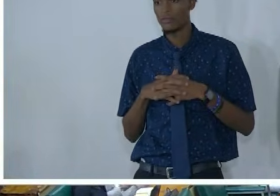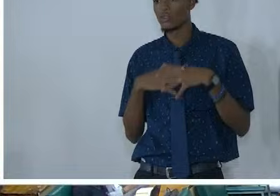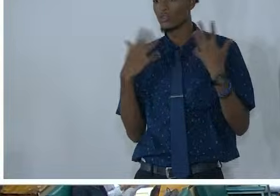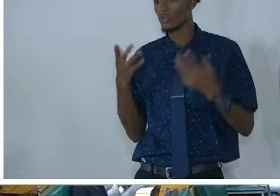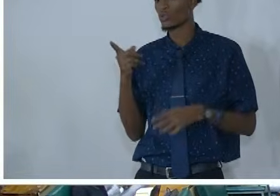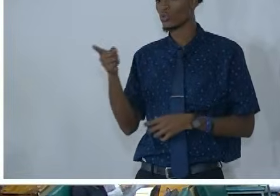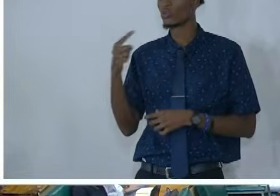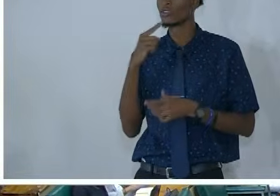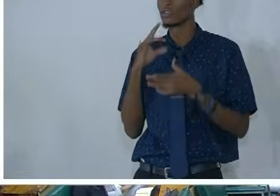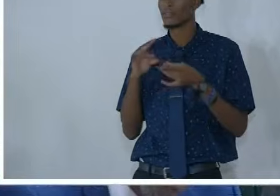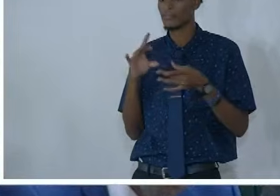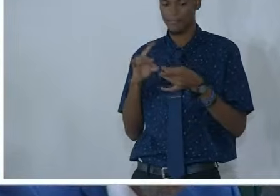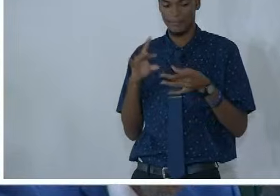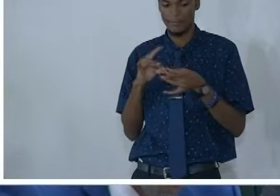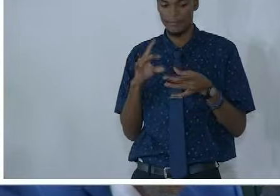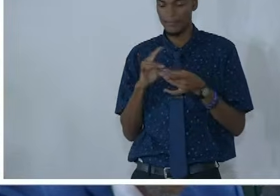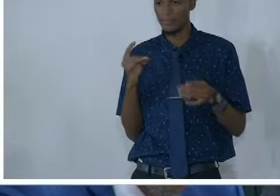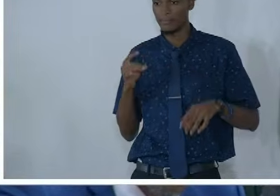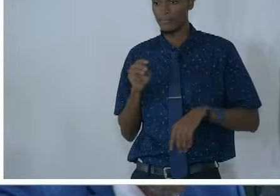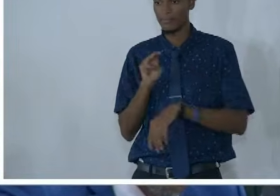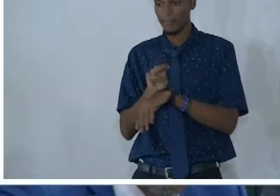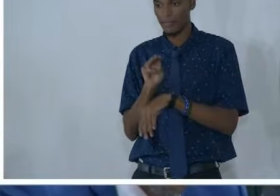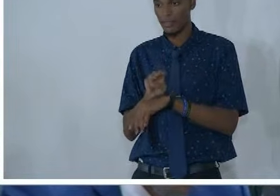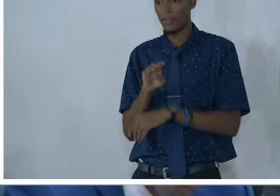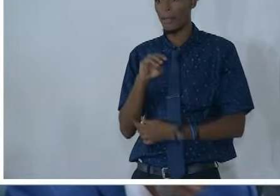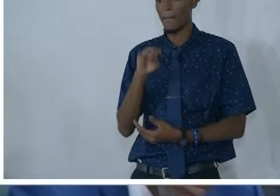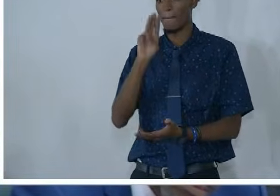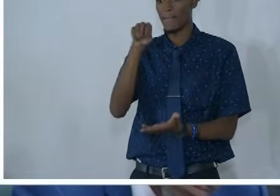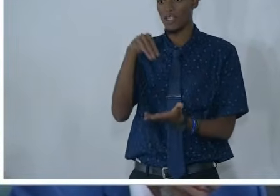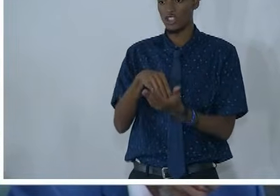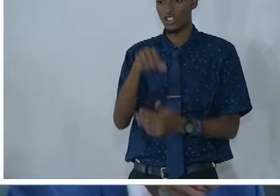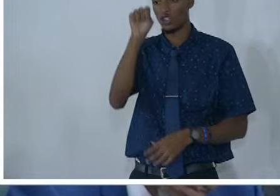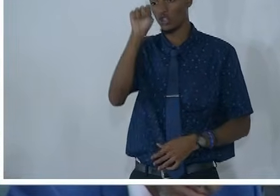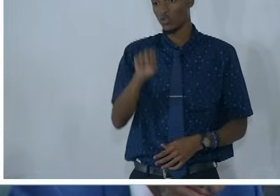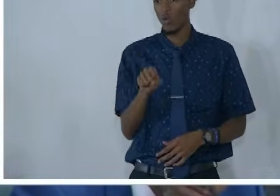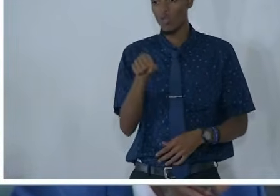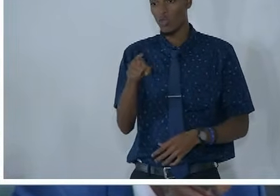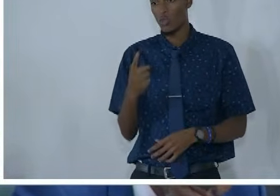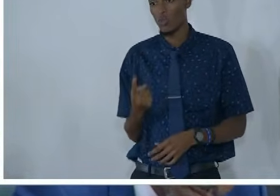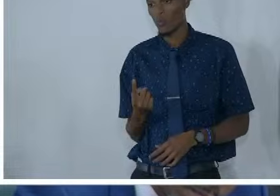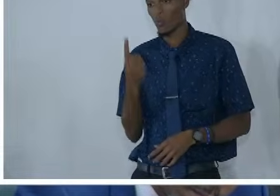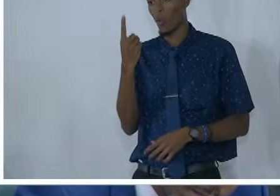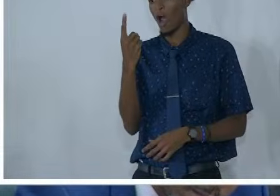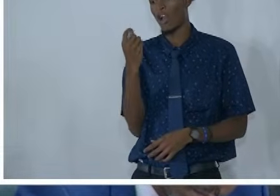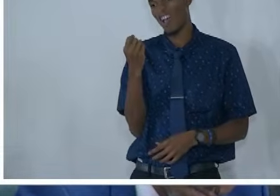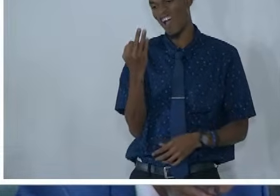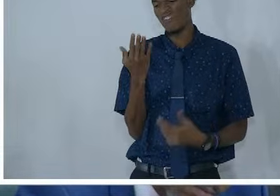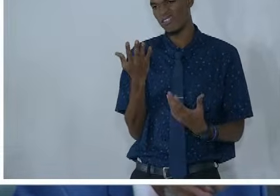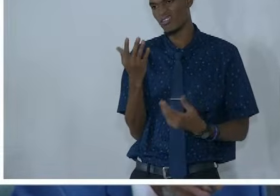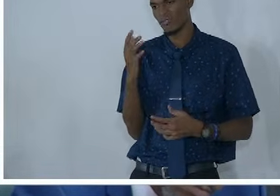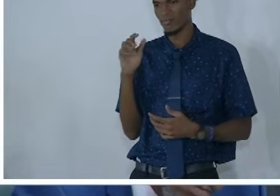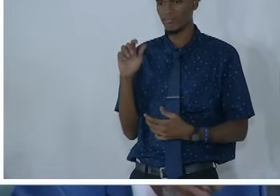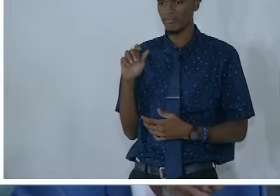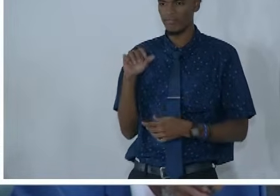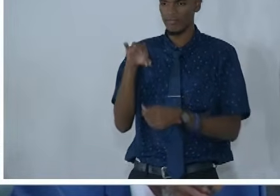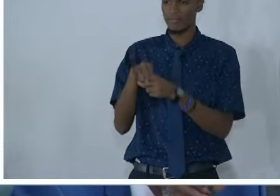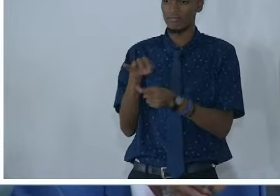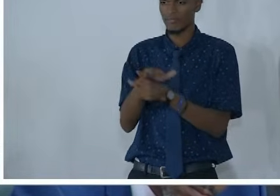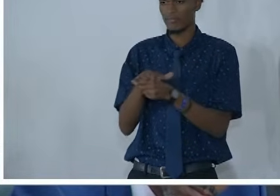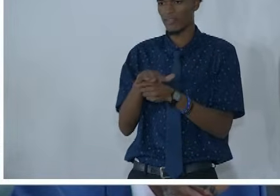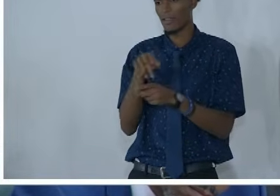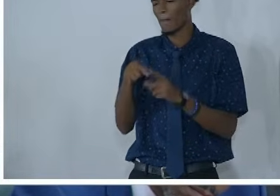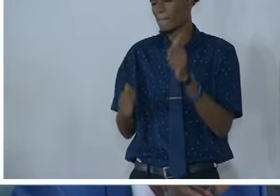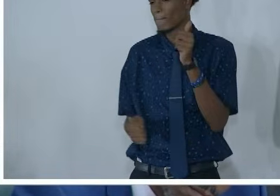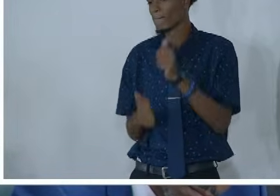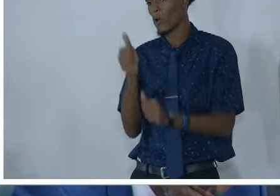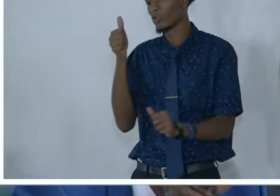mentioned in your statement, Minister, that Manchester Southern is one of the constituencies that has been most affected